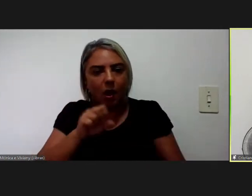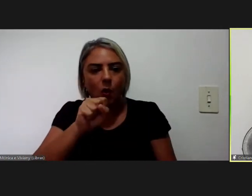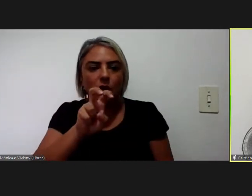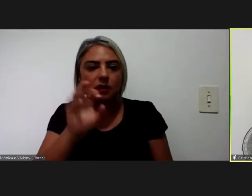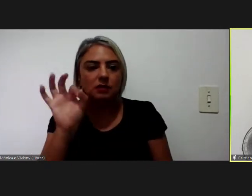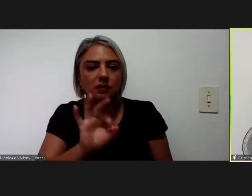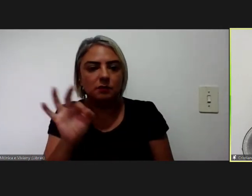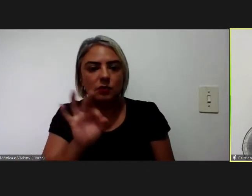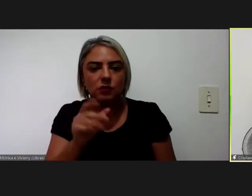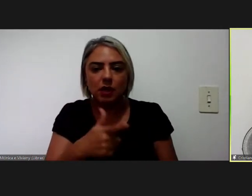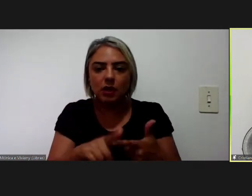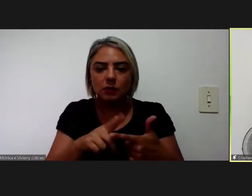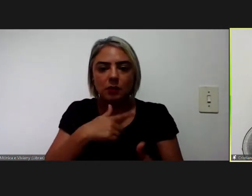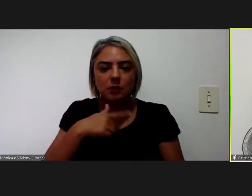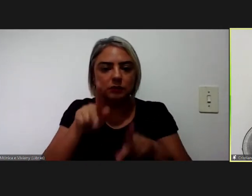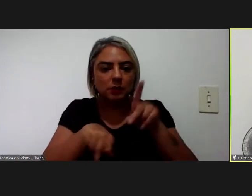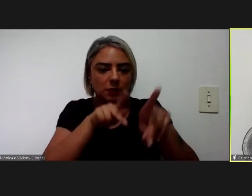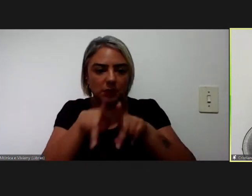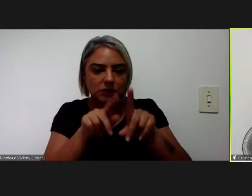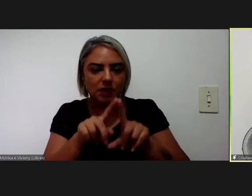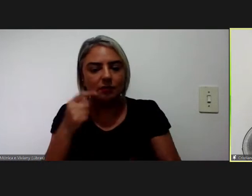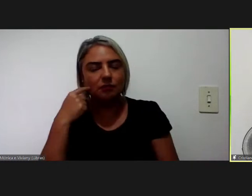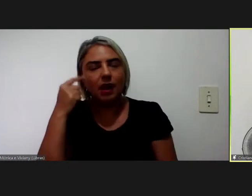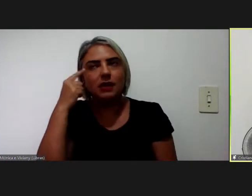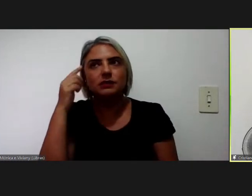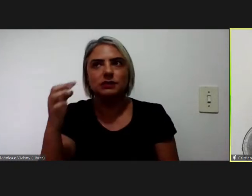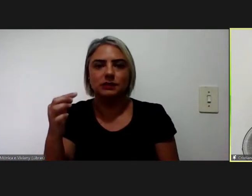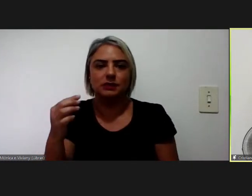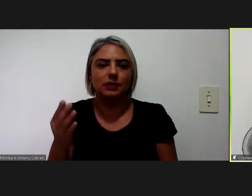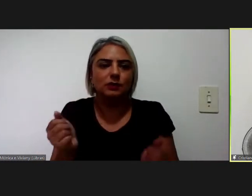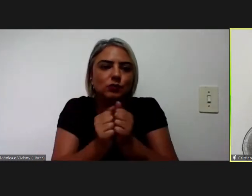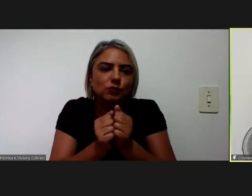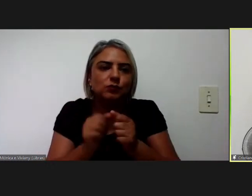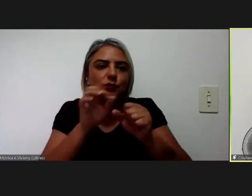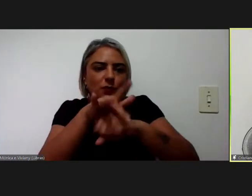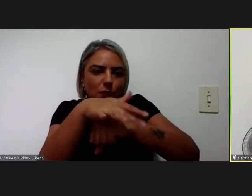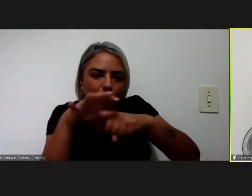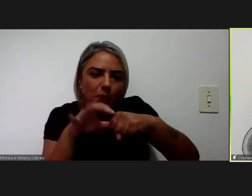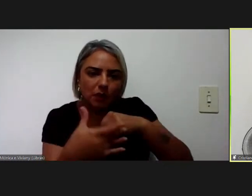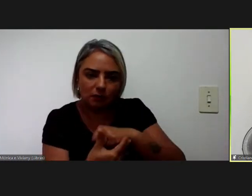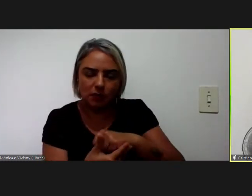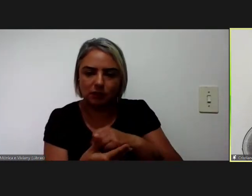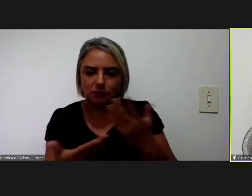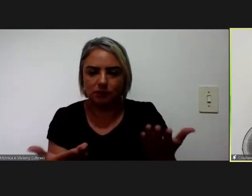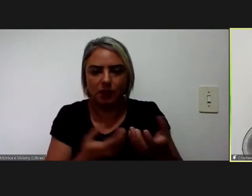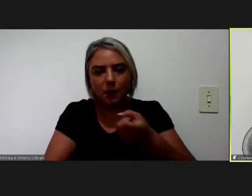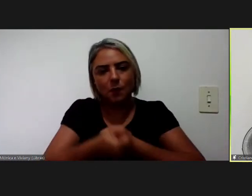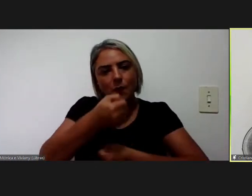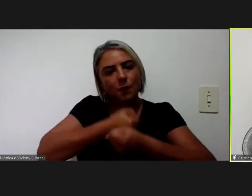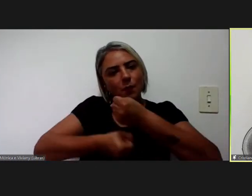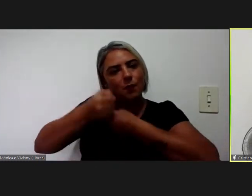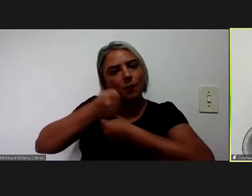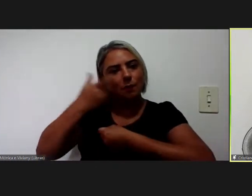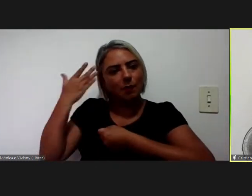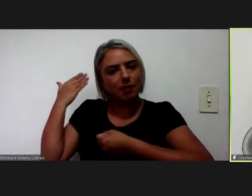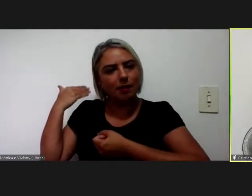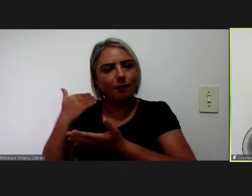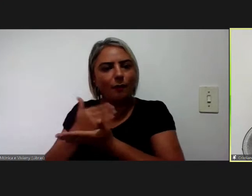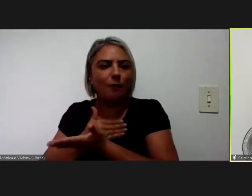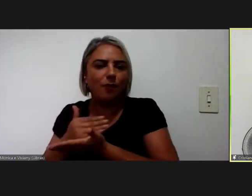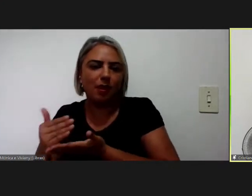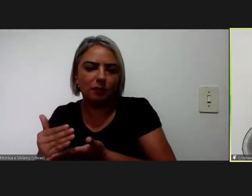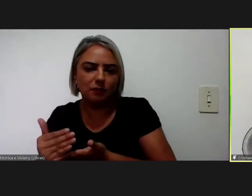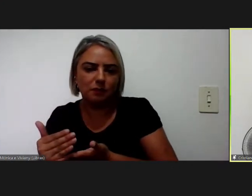know that 85% of this primary care, it's the problem that we have. You